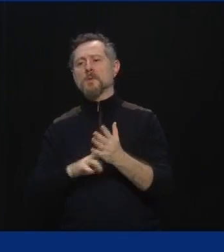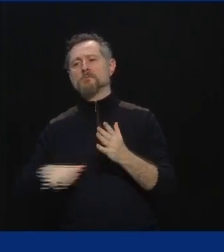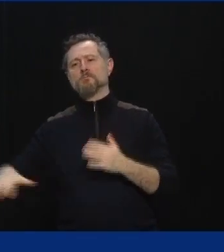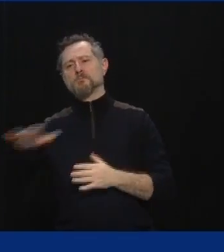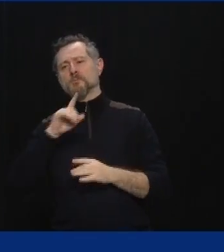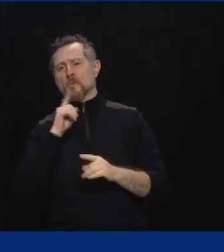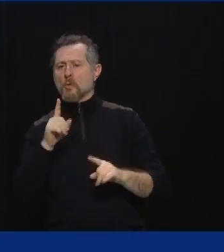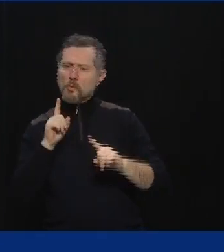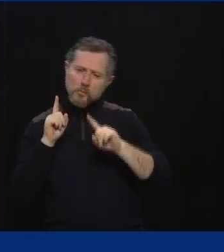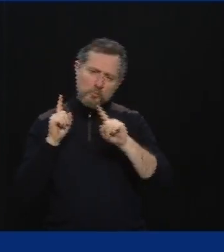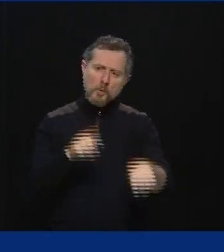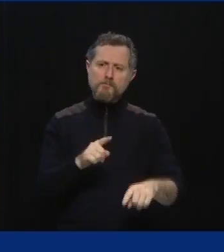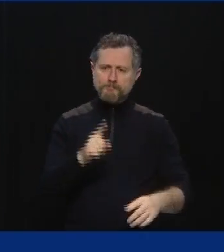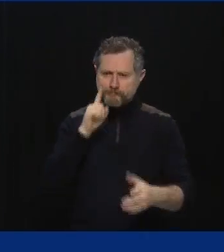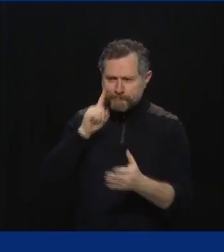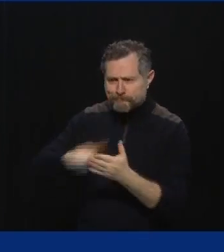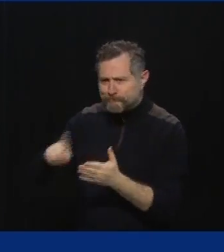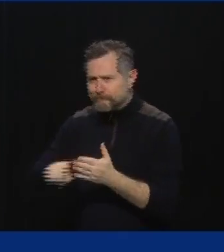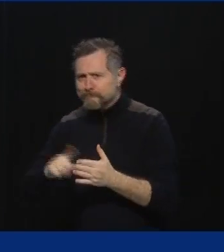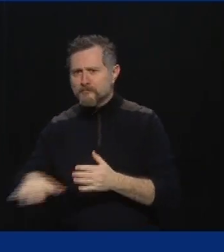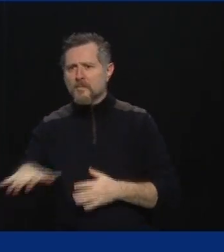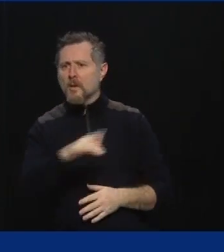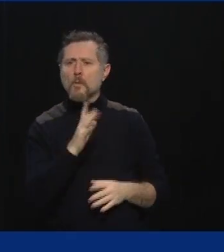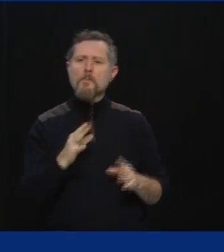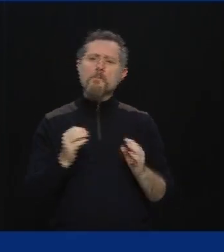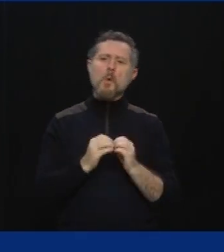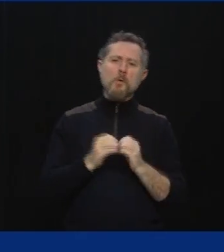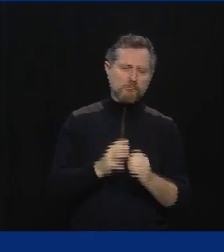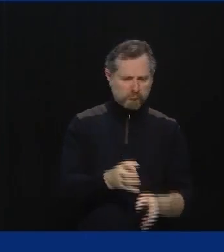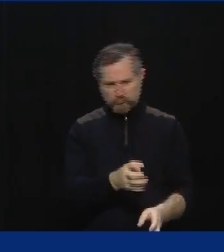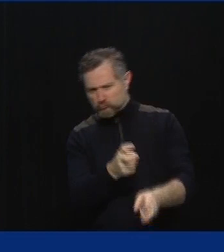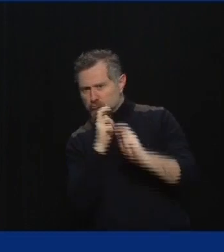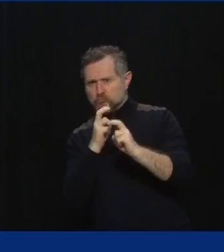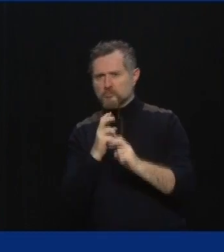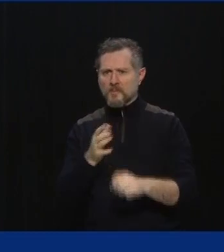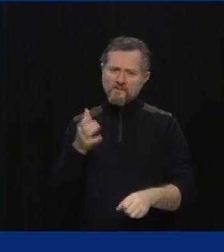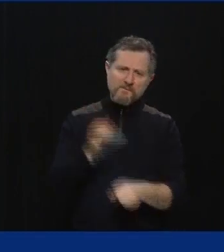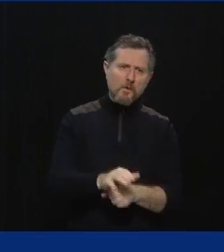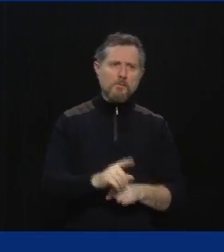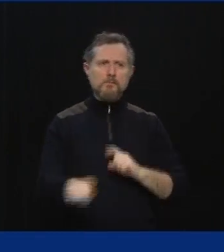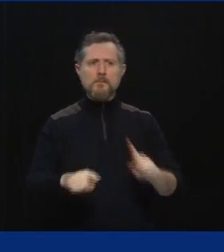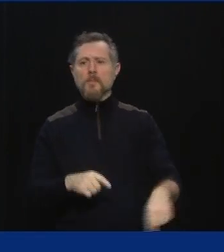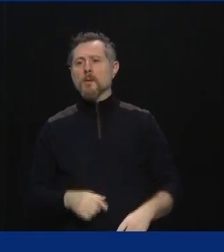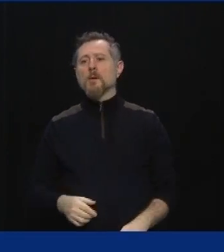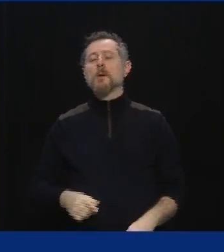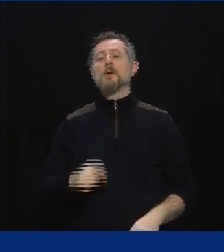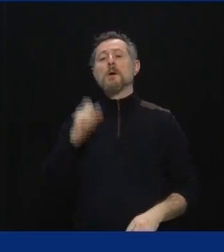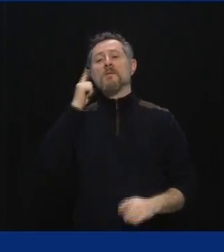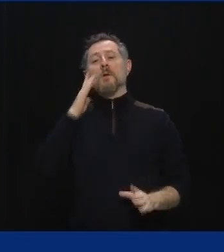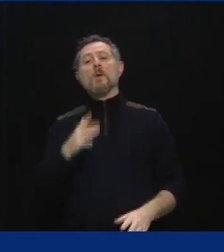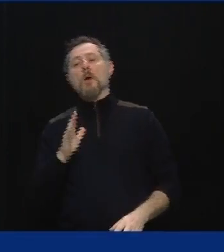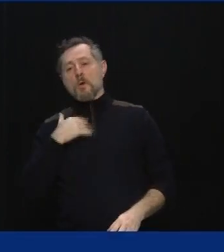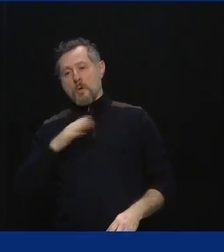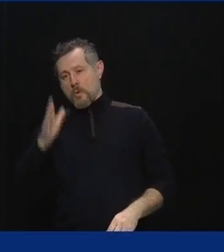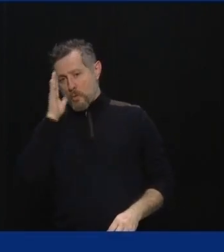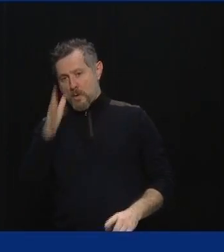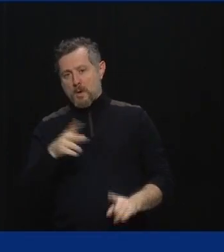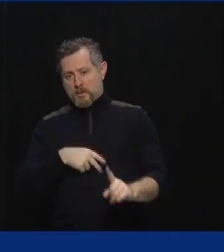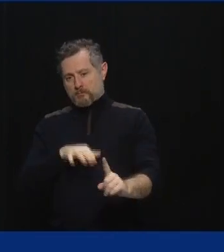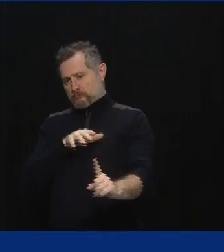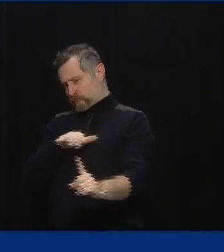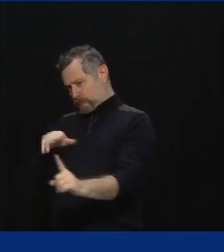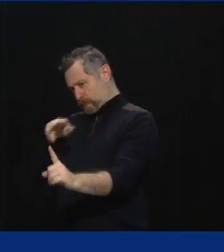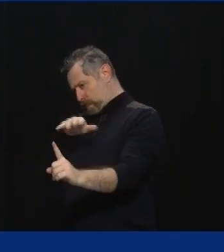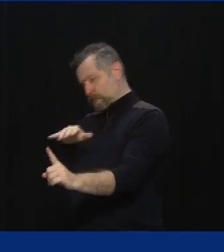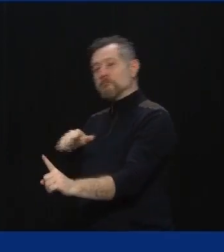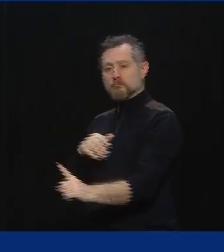are you not using a bolder, as you would put it, measure to enforce this? We're going to assess the situation. I'm going